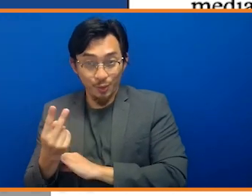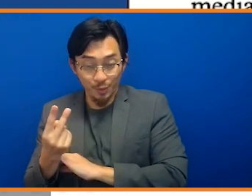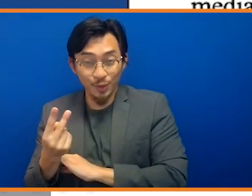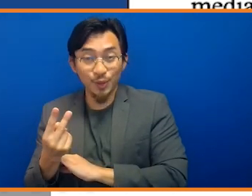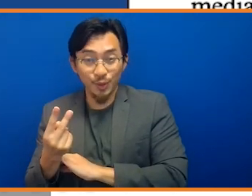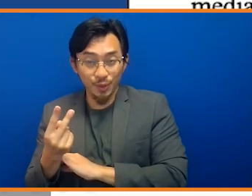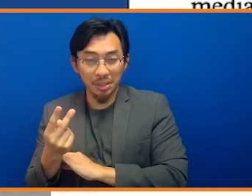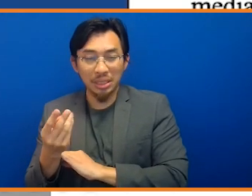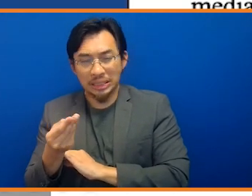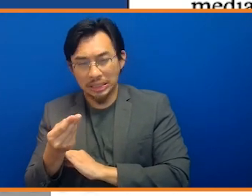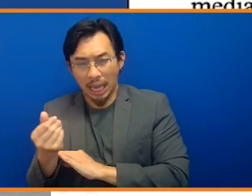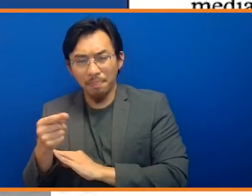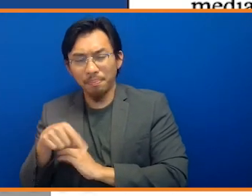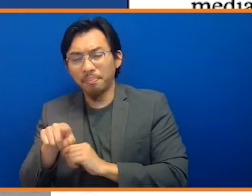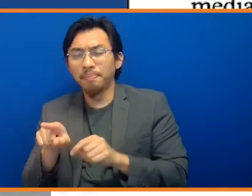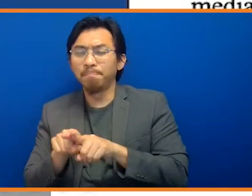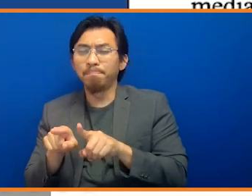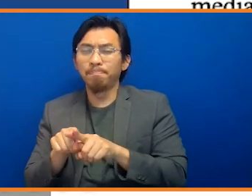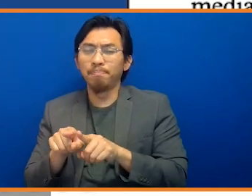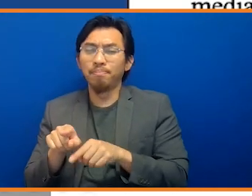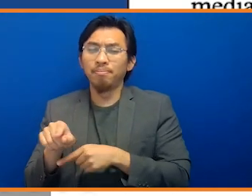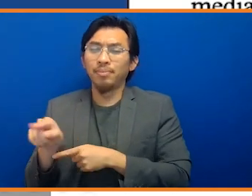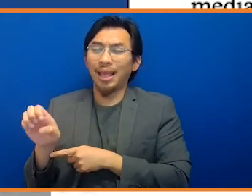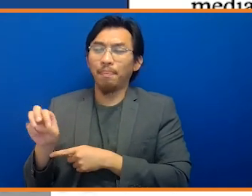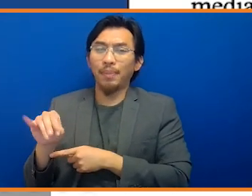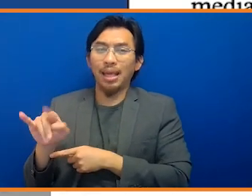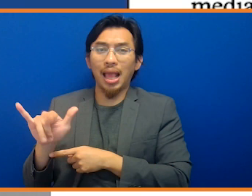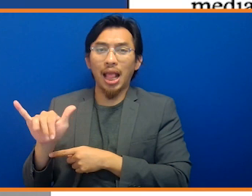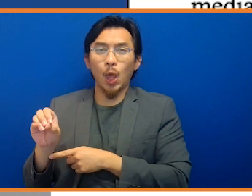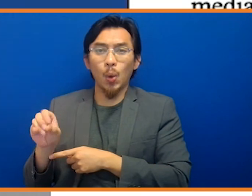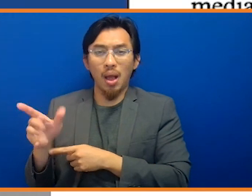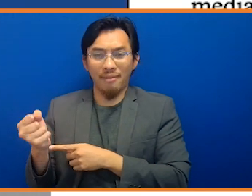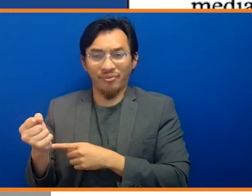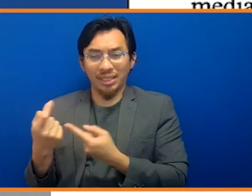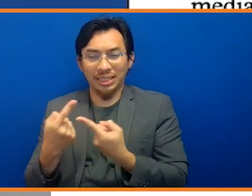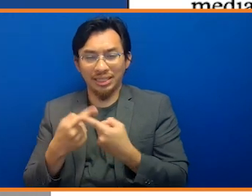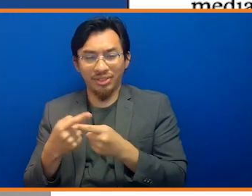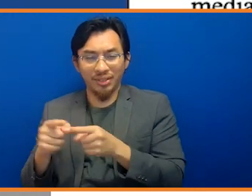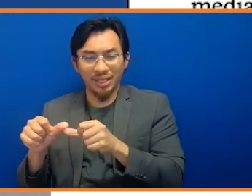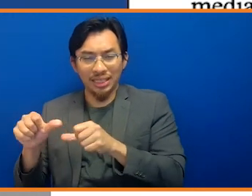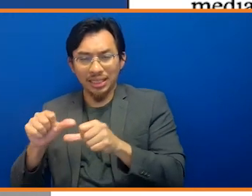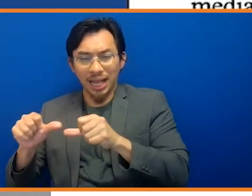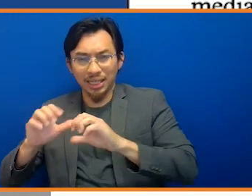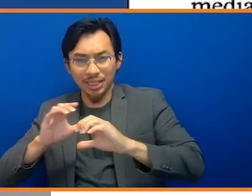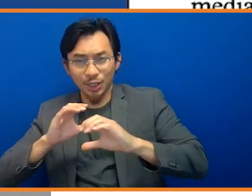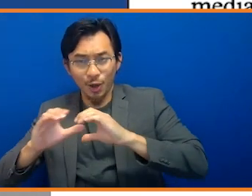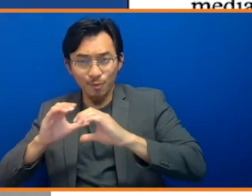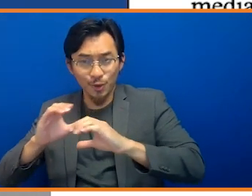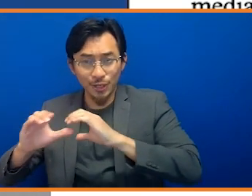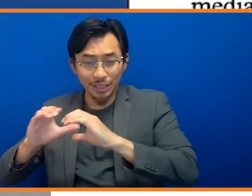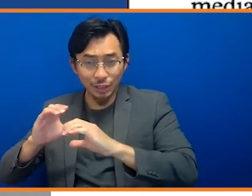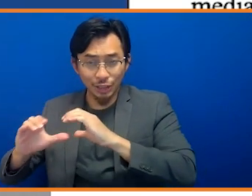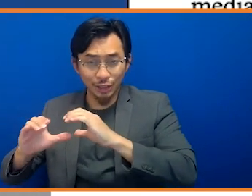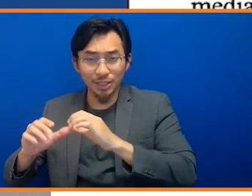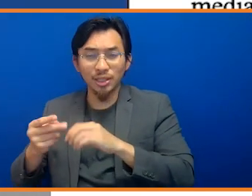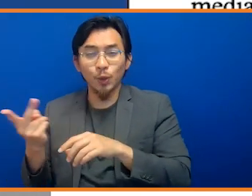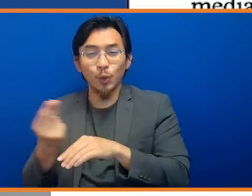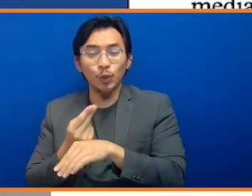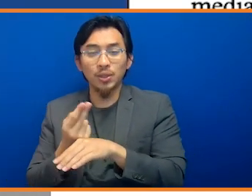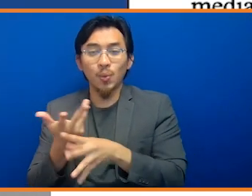Some of them use like Mr. Emilio, he used a various type of science communication. He